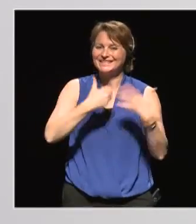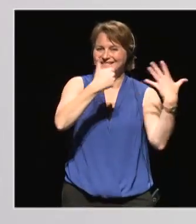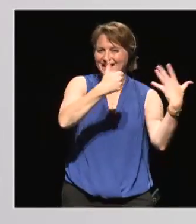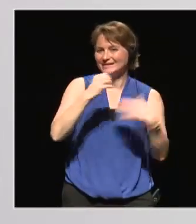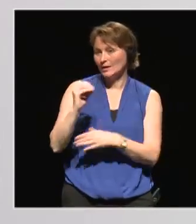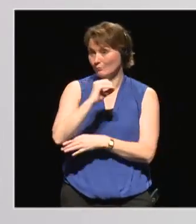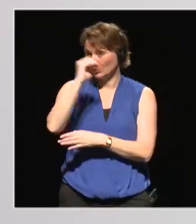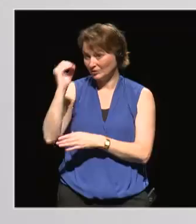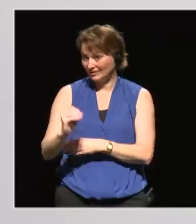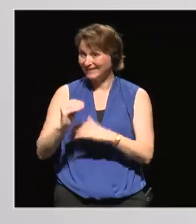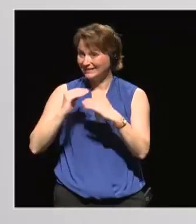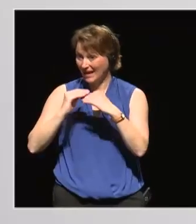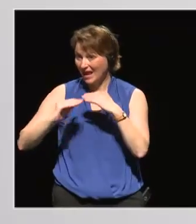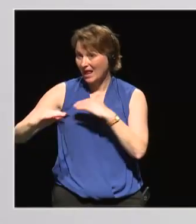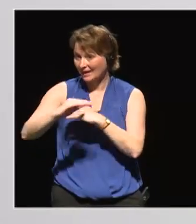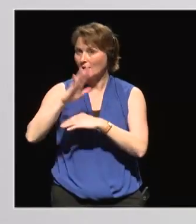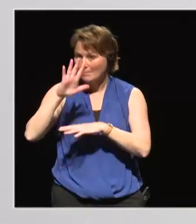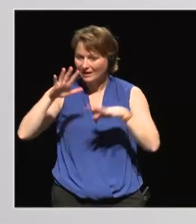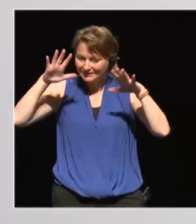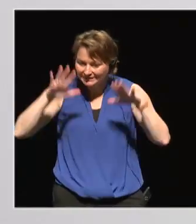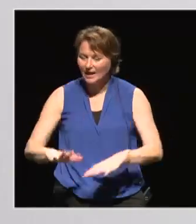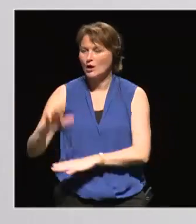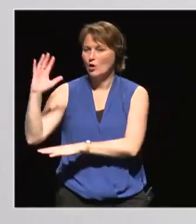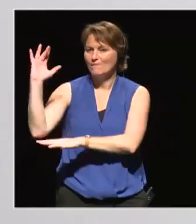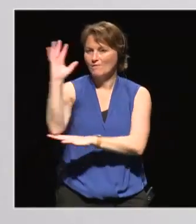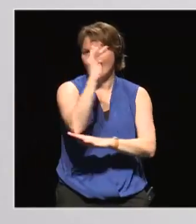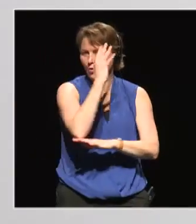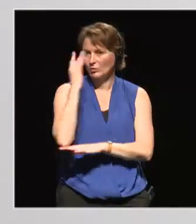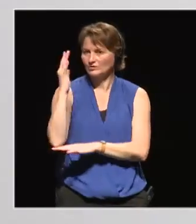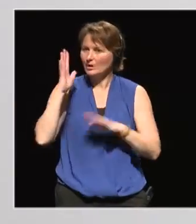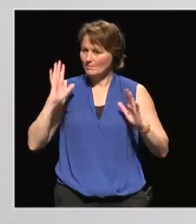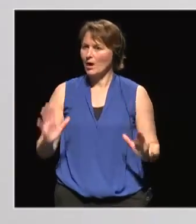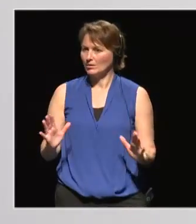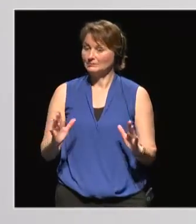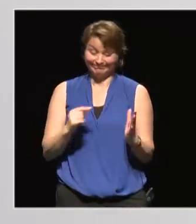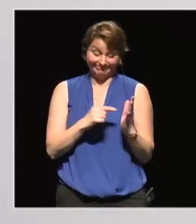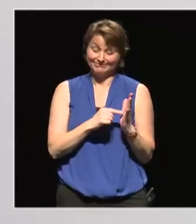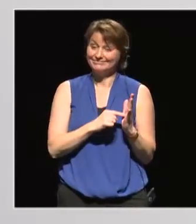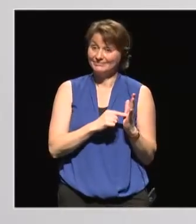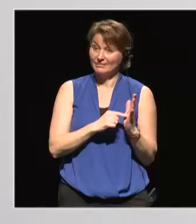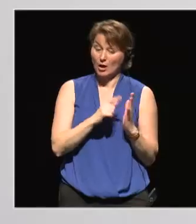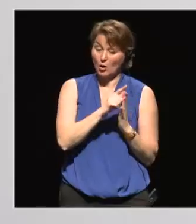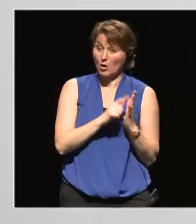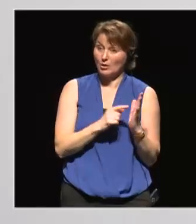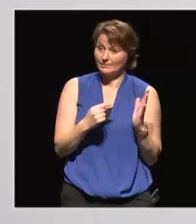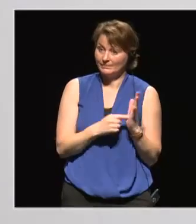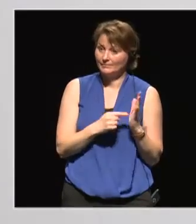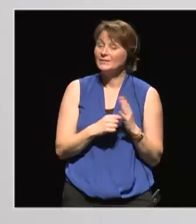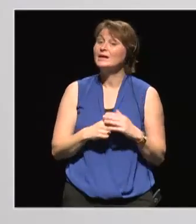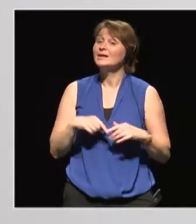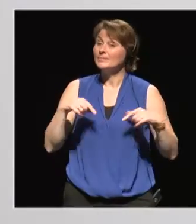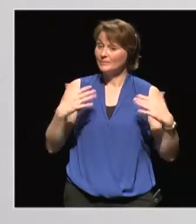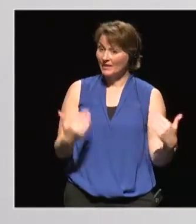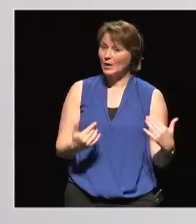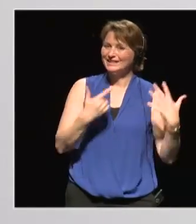is maintained under forest cover. This is required by constitution. As of now, 72%